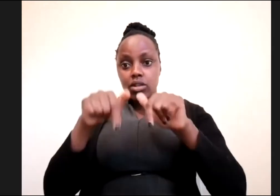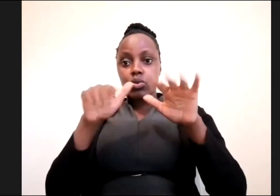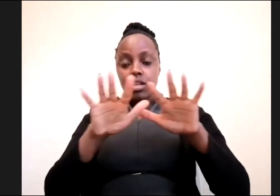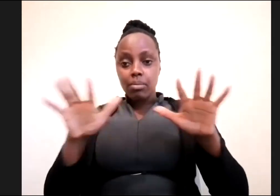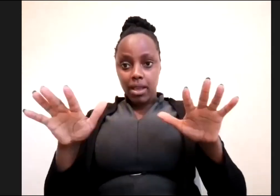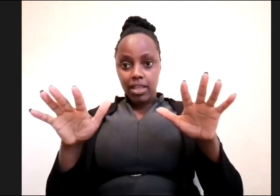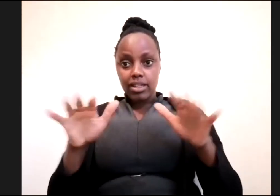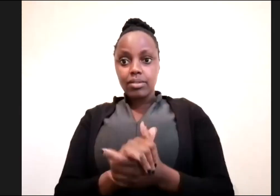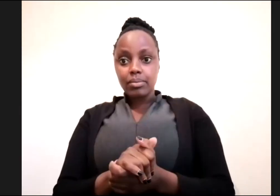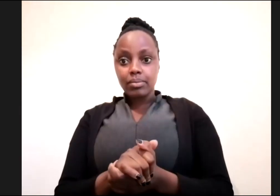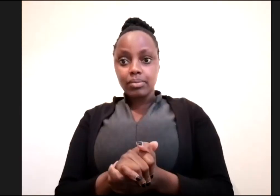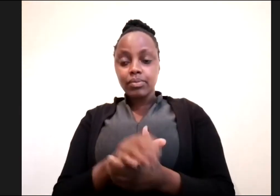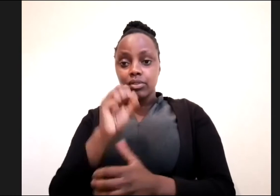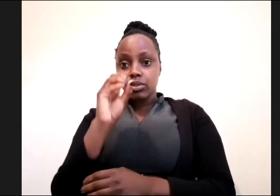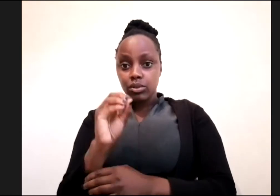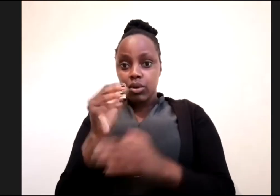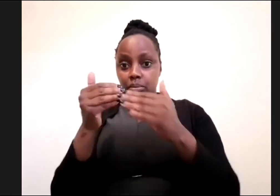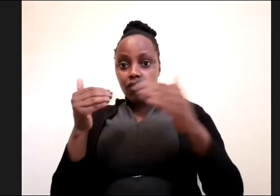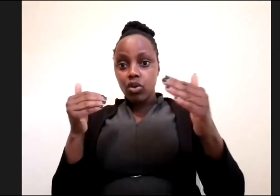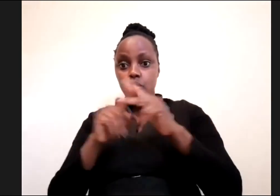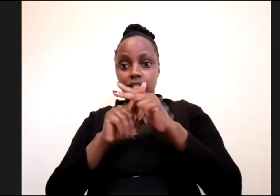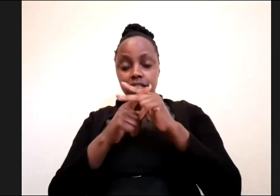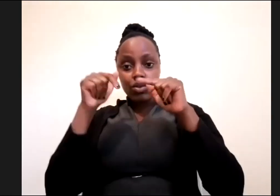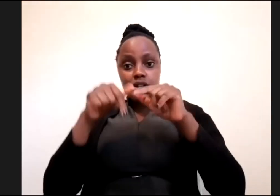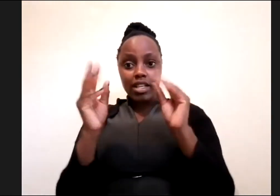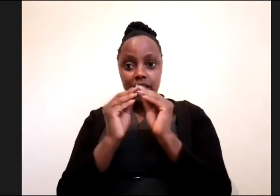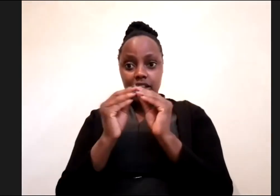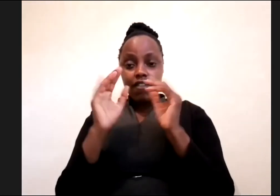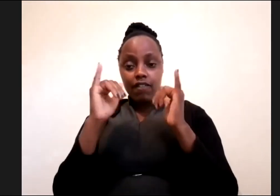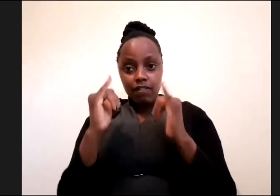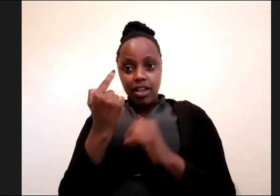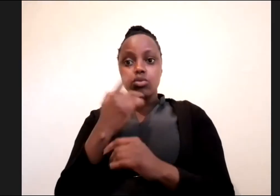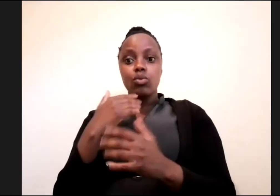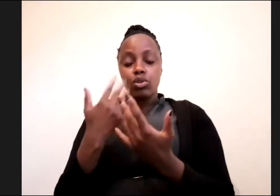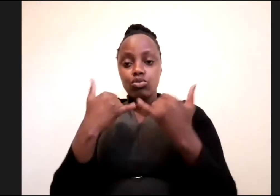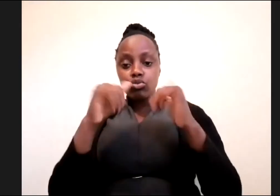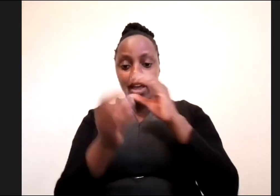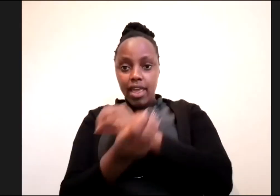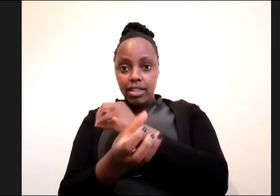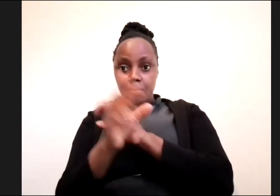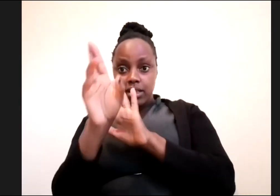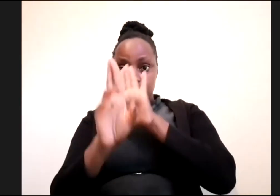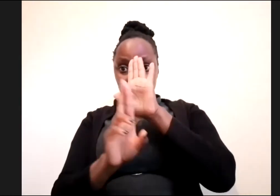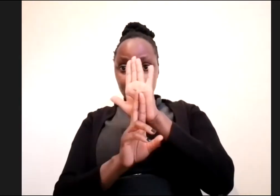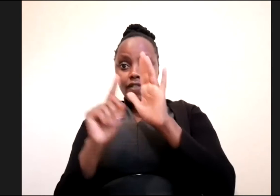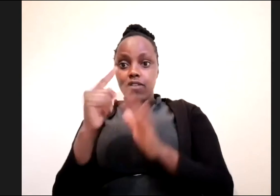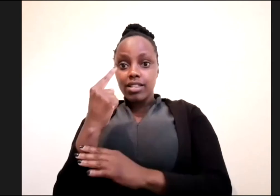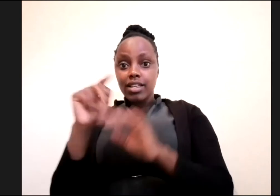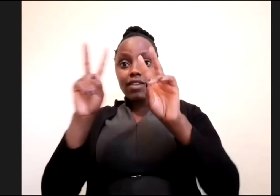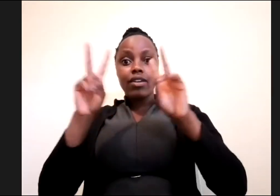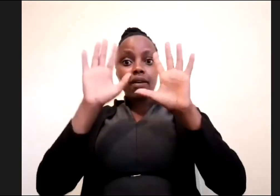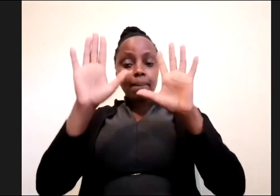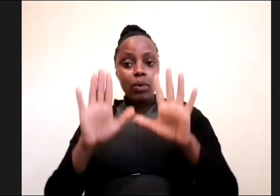future. So before we start, let me do some housekeeping. Firstly, and very importantly,